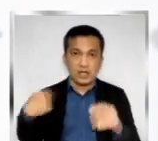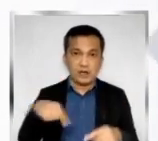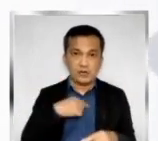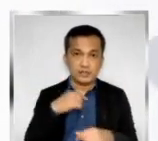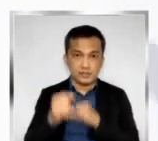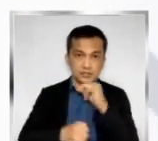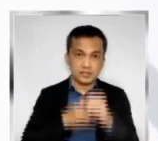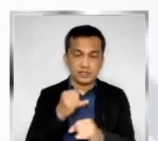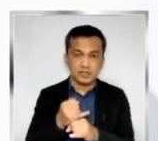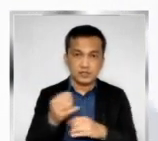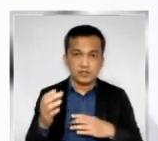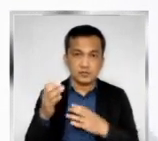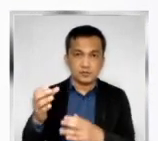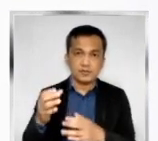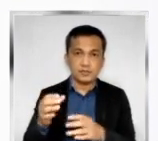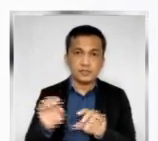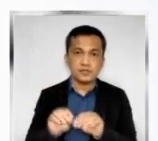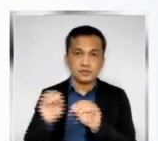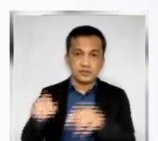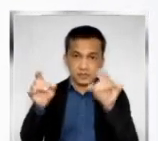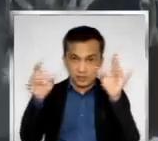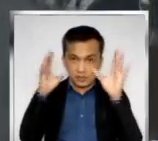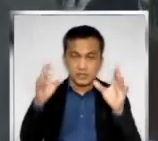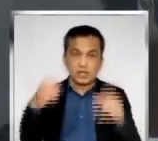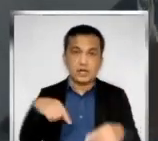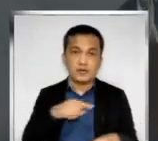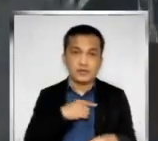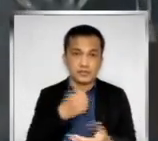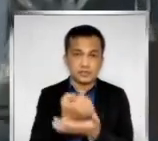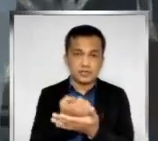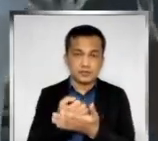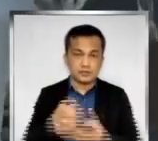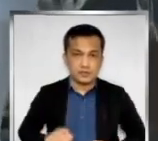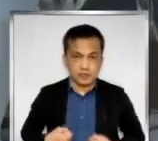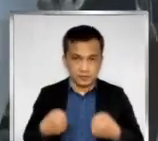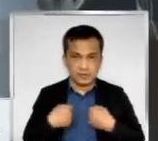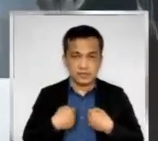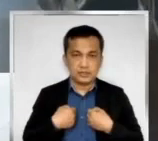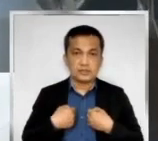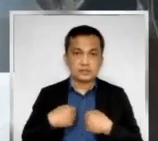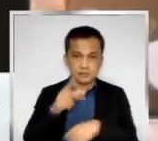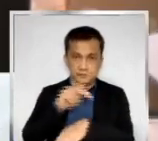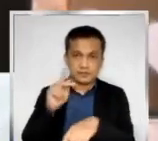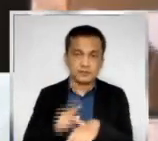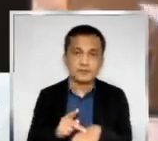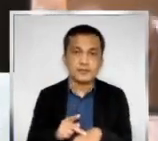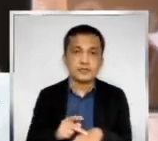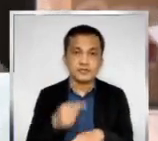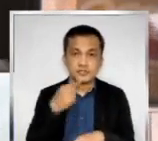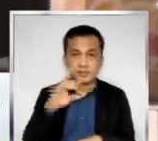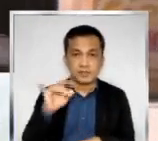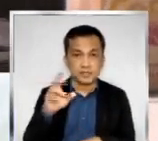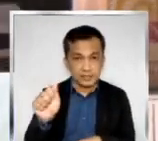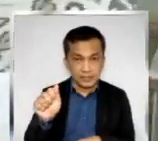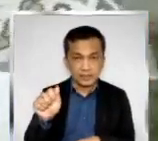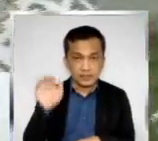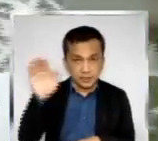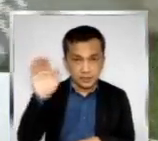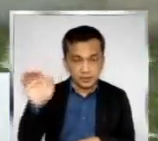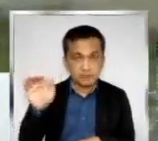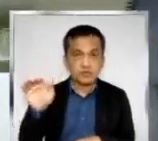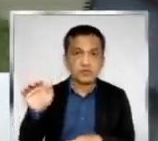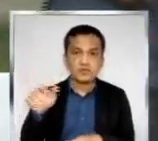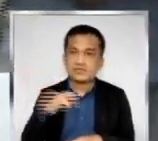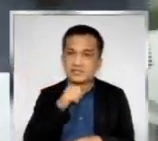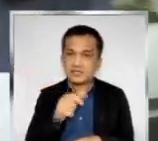our economic survival as a nation. Sabi ni Calida, ang mga naghain ng petisyon, hindi naman daw aktual na naapektuhan